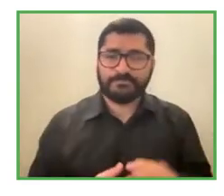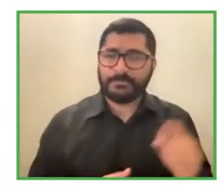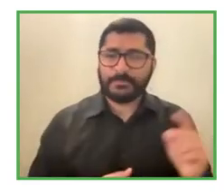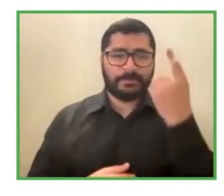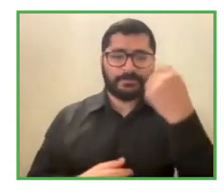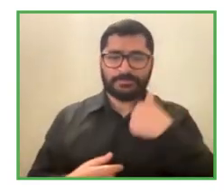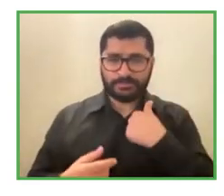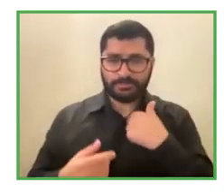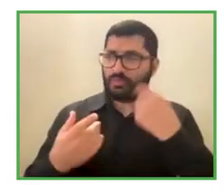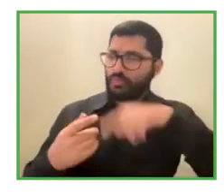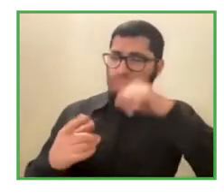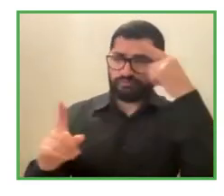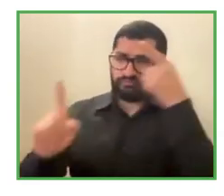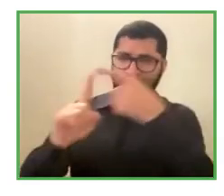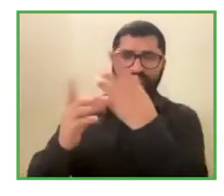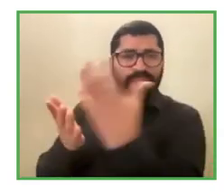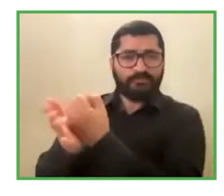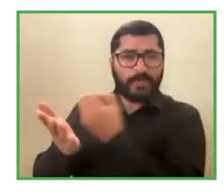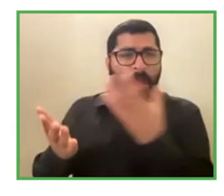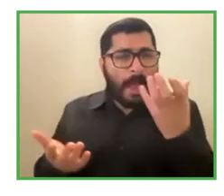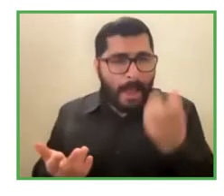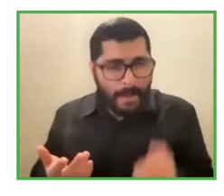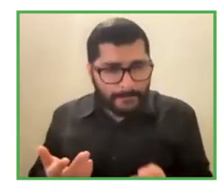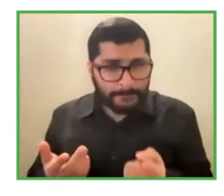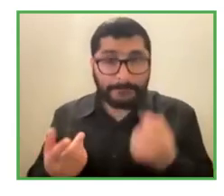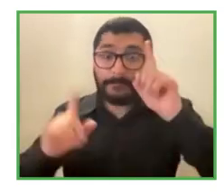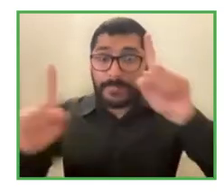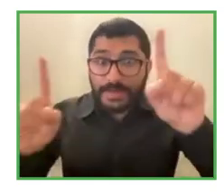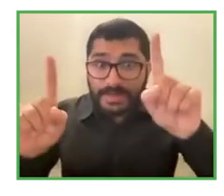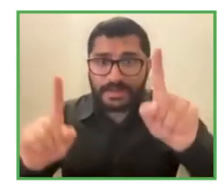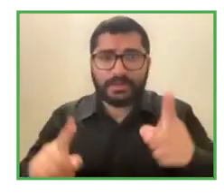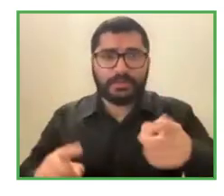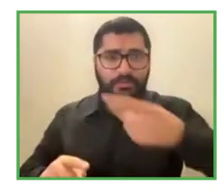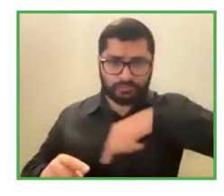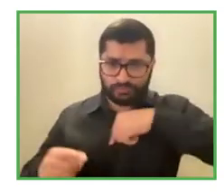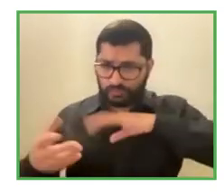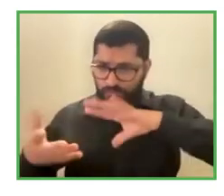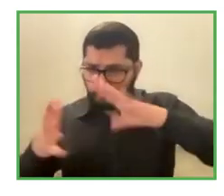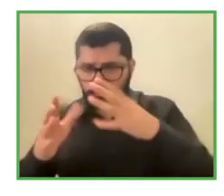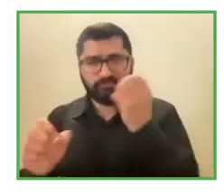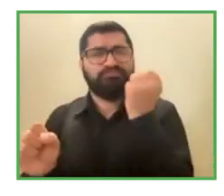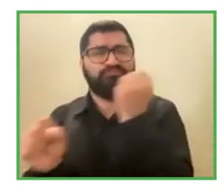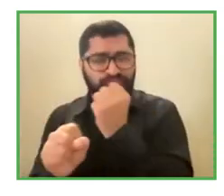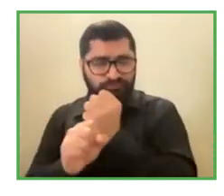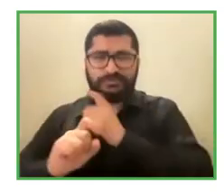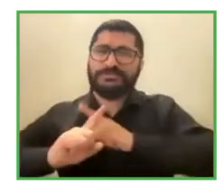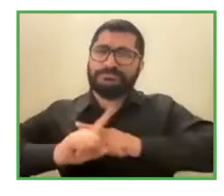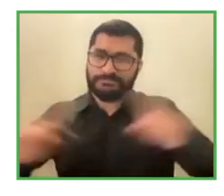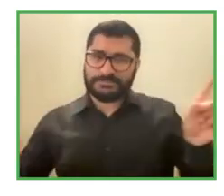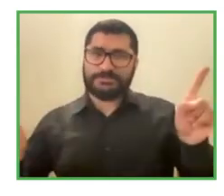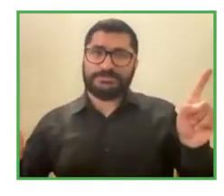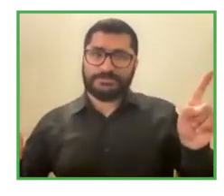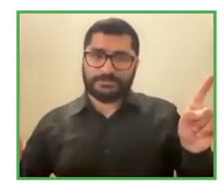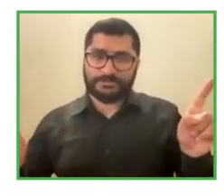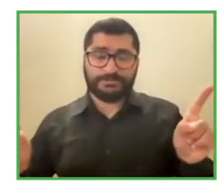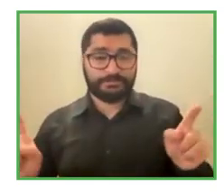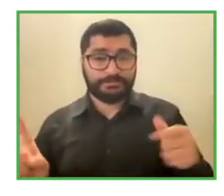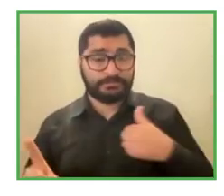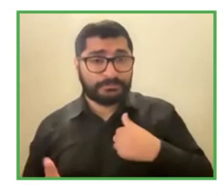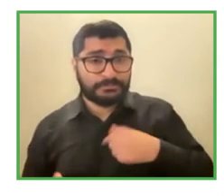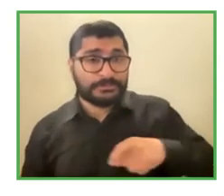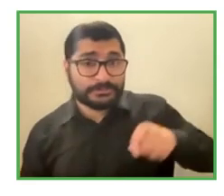So the first challenge that we have is to think in a different way and